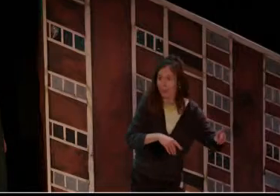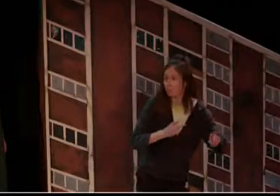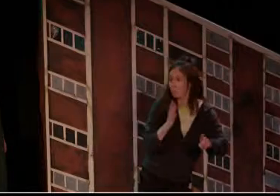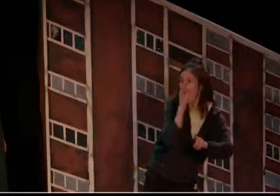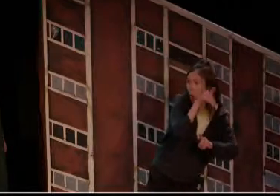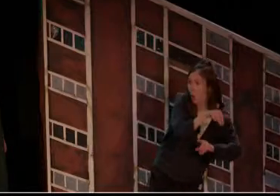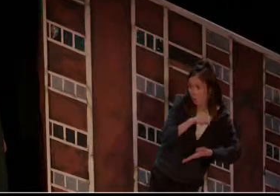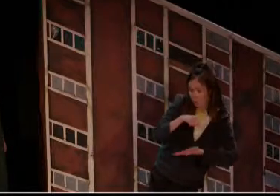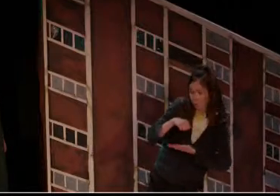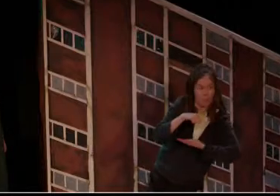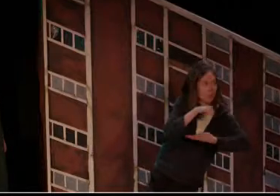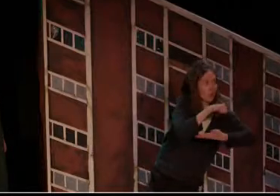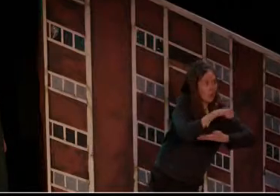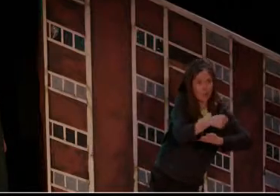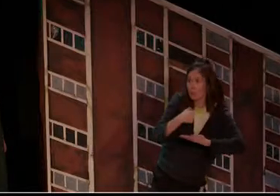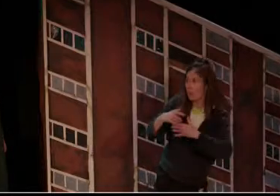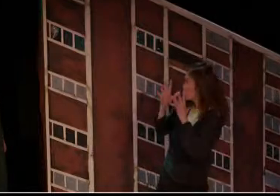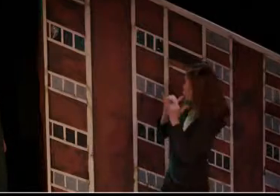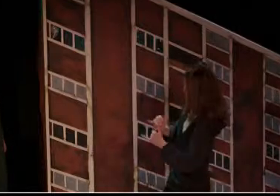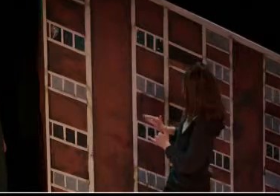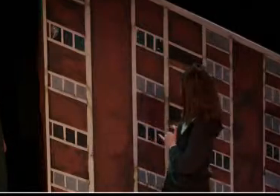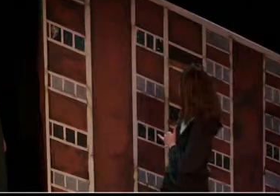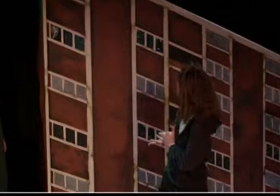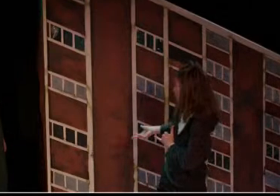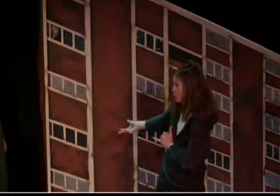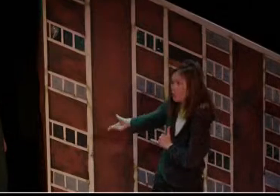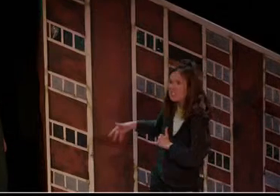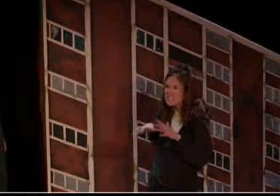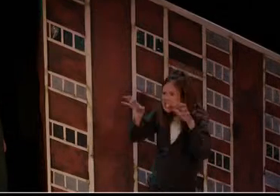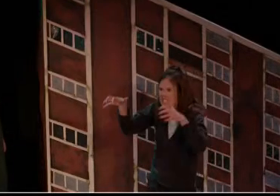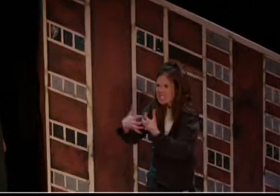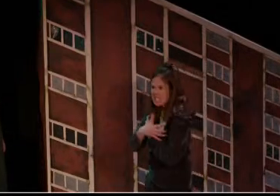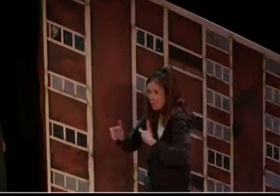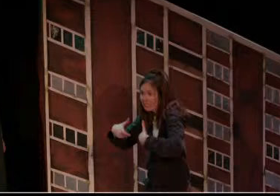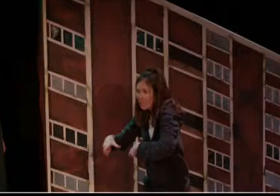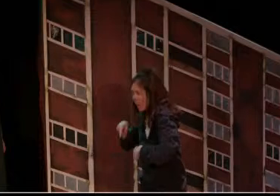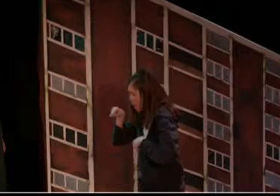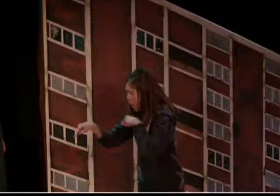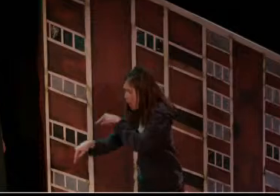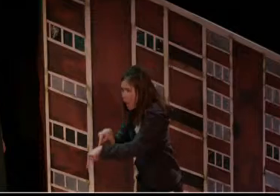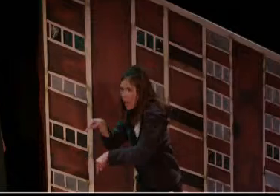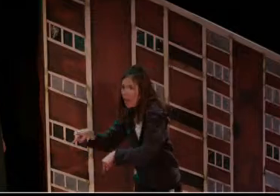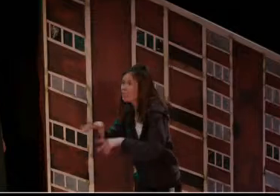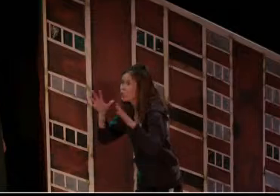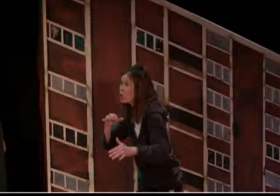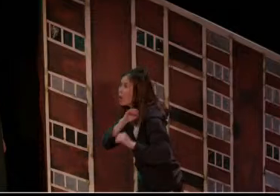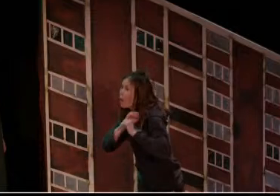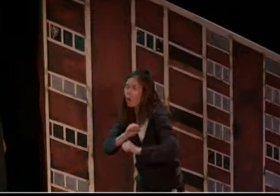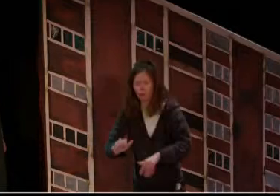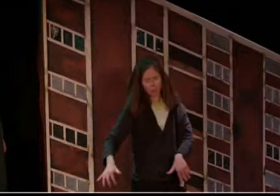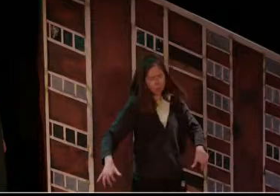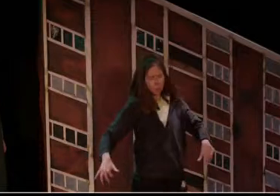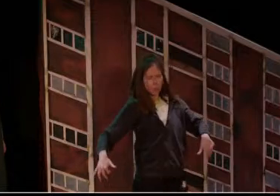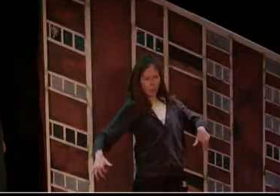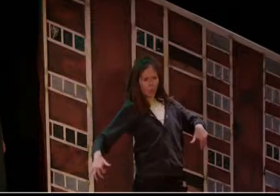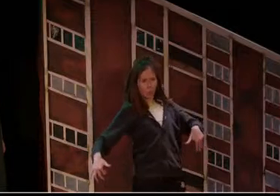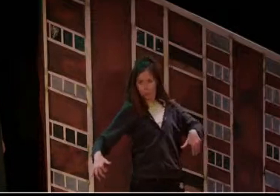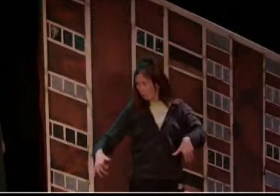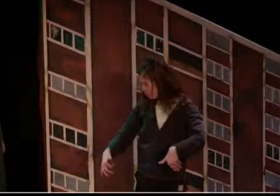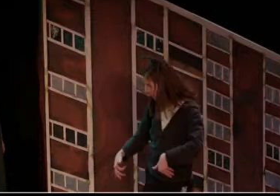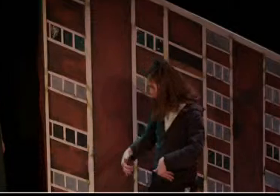your prizes. I'll go see if the bear's gone from the gentleman. And how much of him is left. If there's